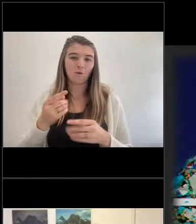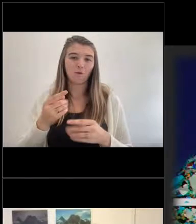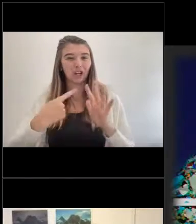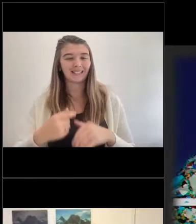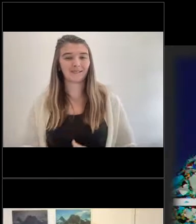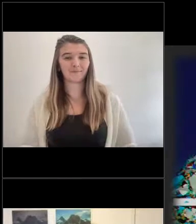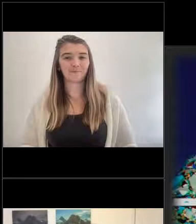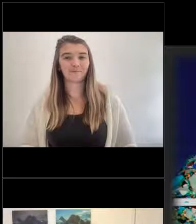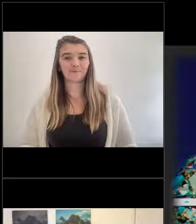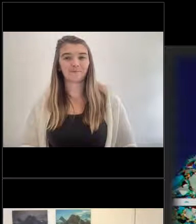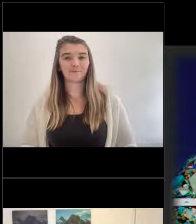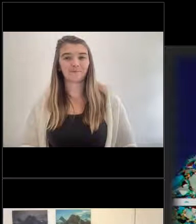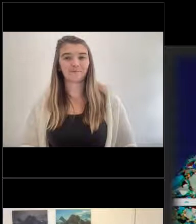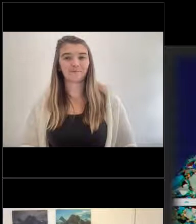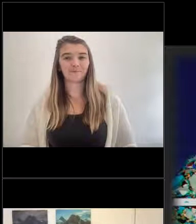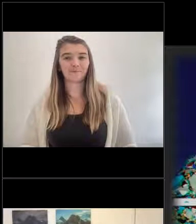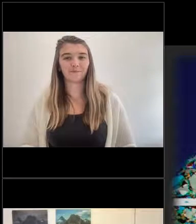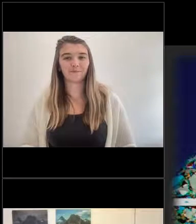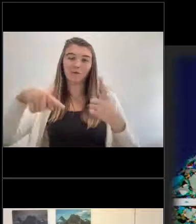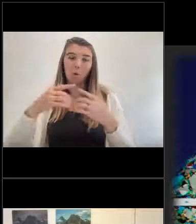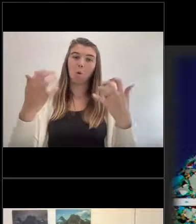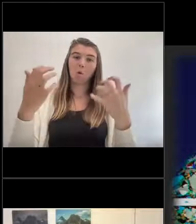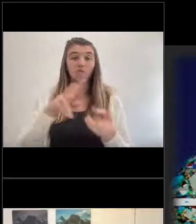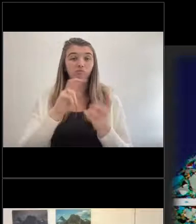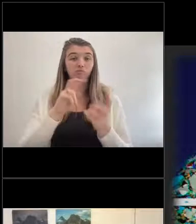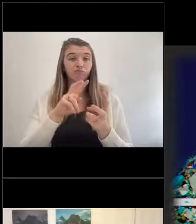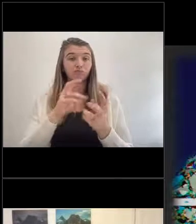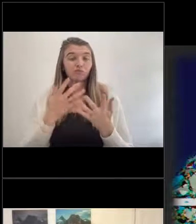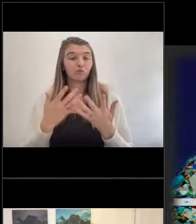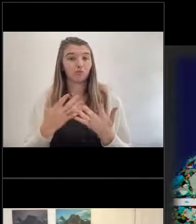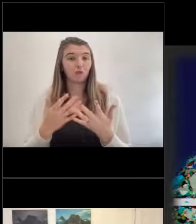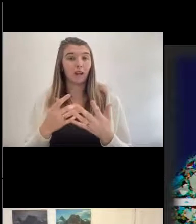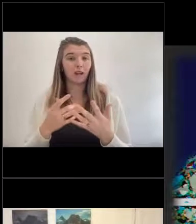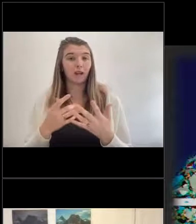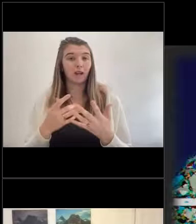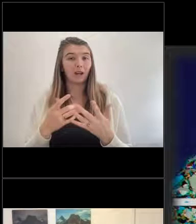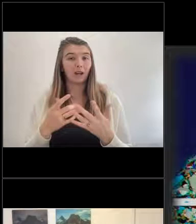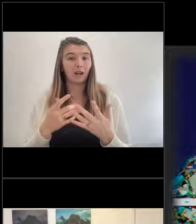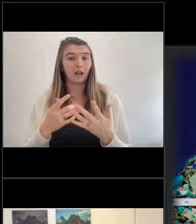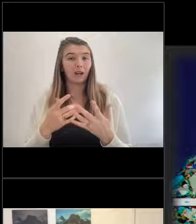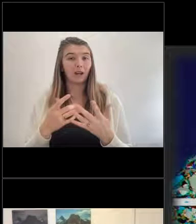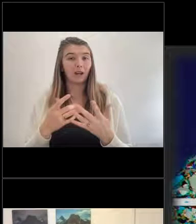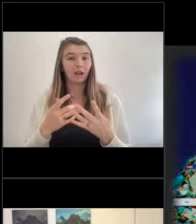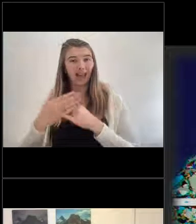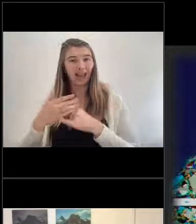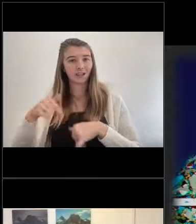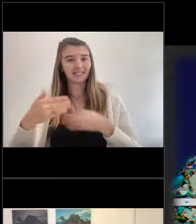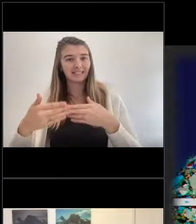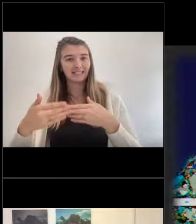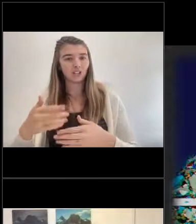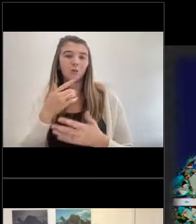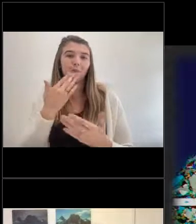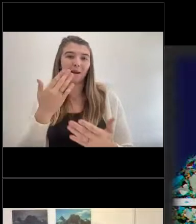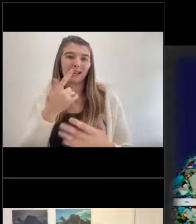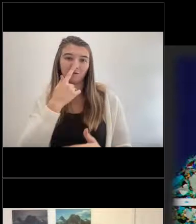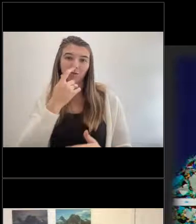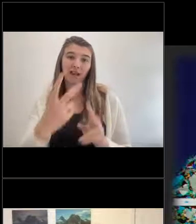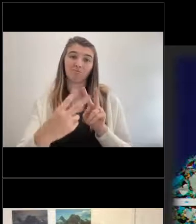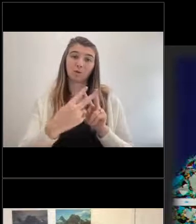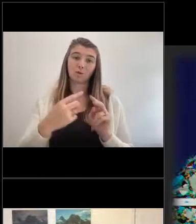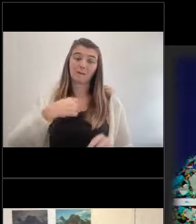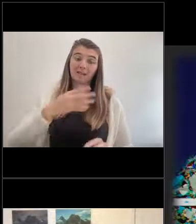And thank you to all of you for listening. I think we'll be taking questions at the end of the session, but please do also feel free to reach out to me if you have